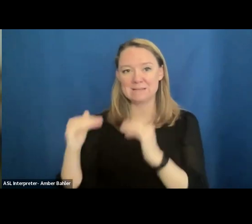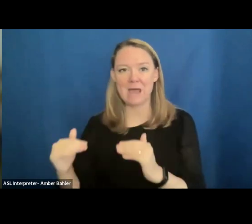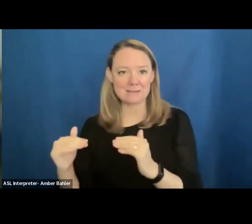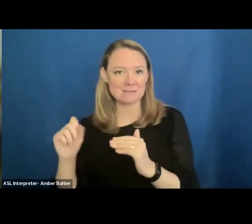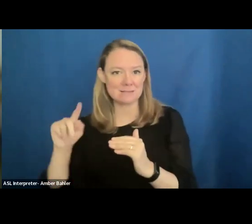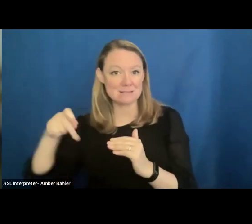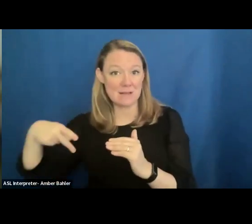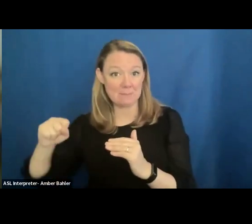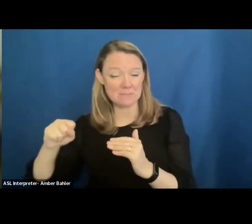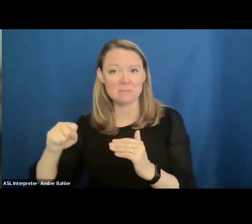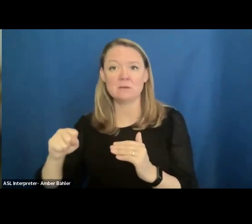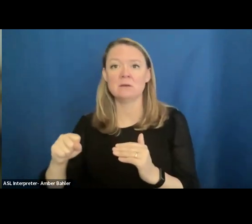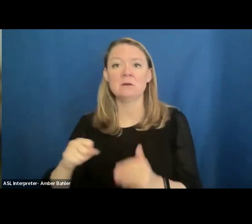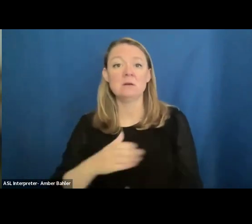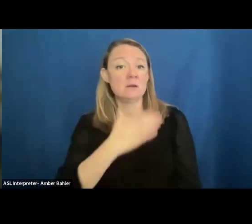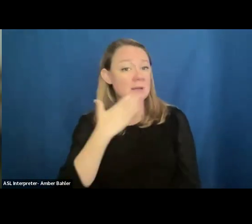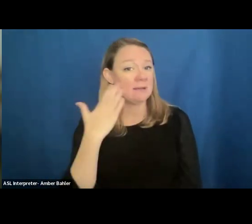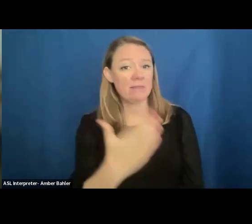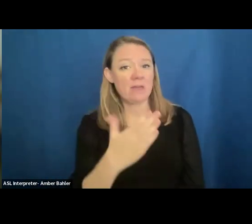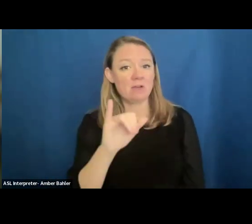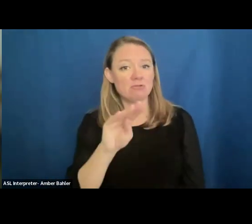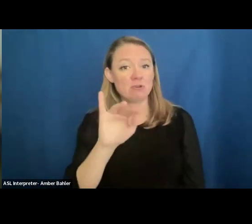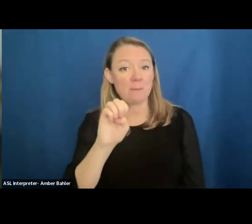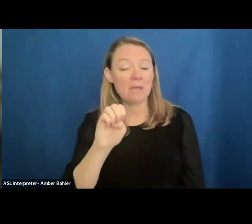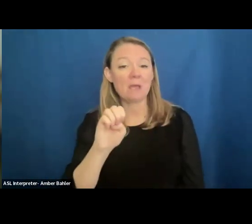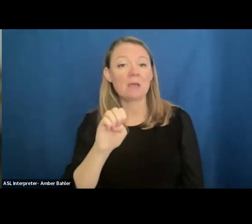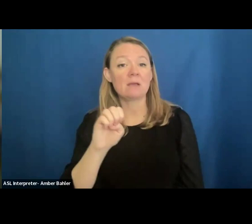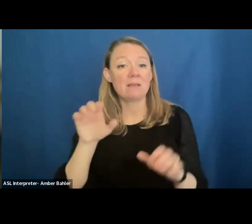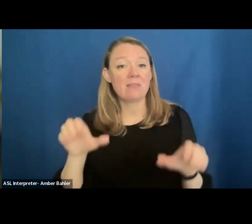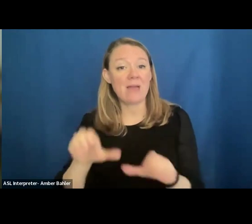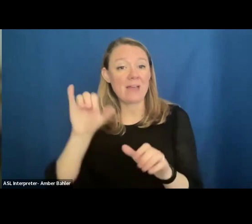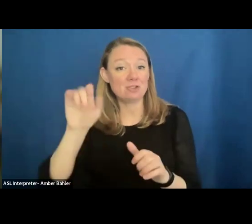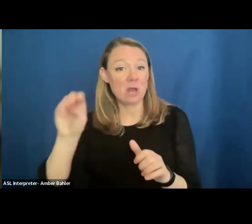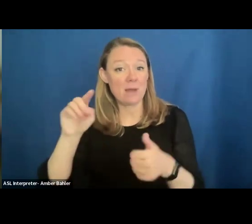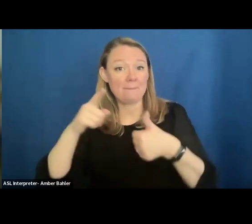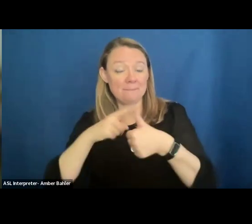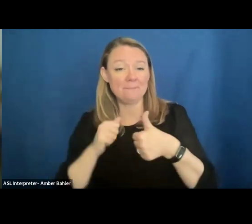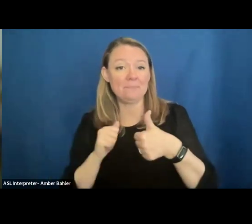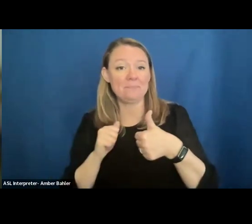Thank you, Jamie. So the action item I've got is following up on the